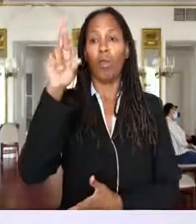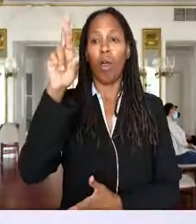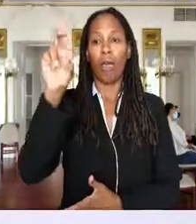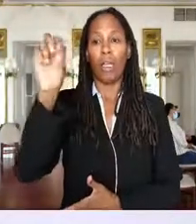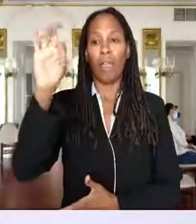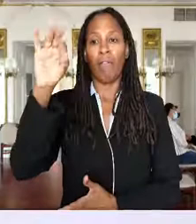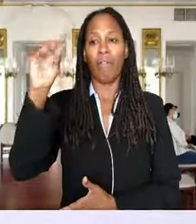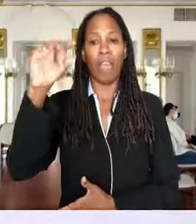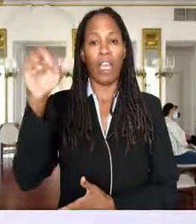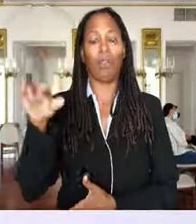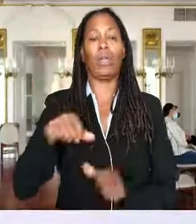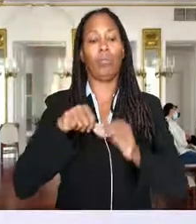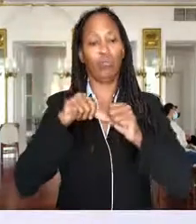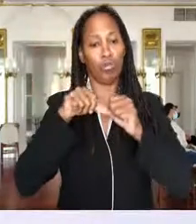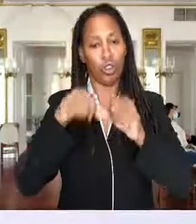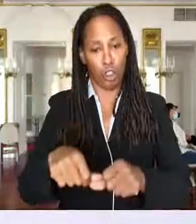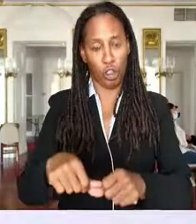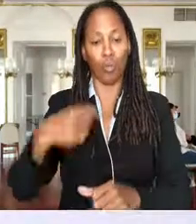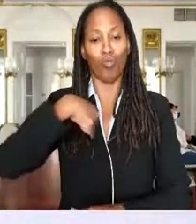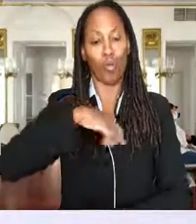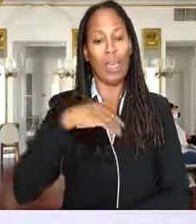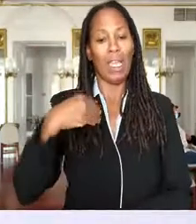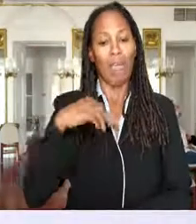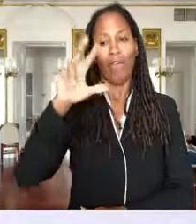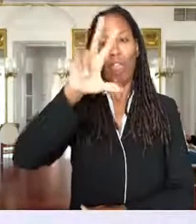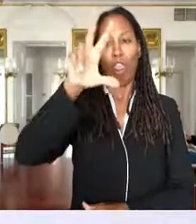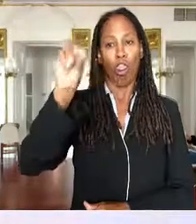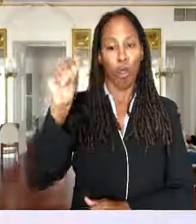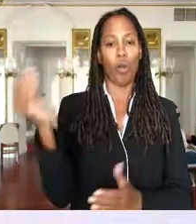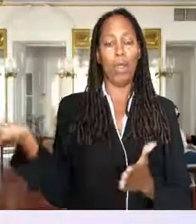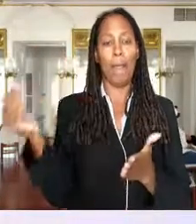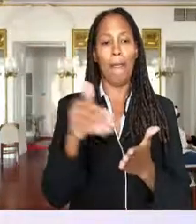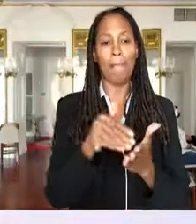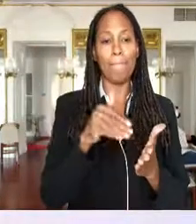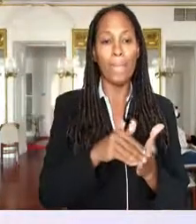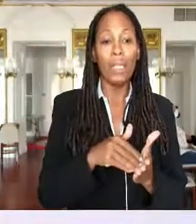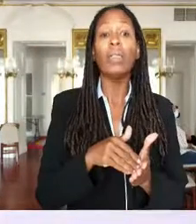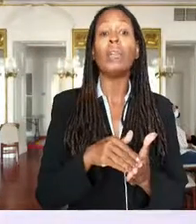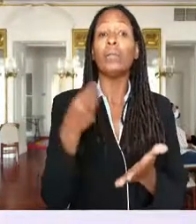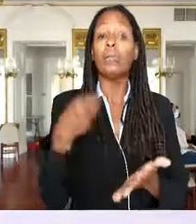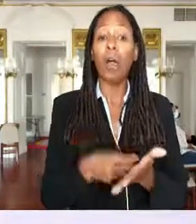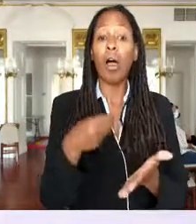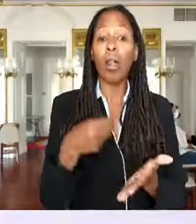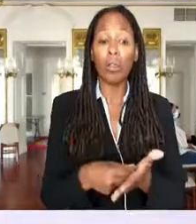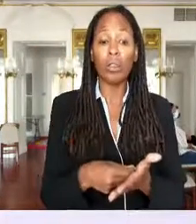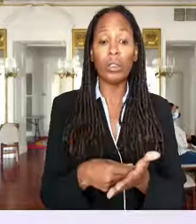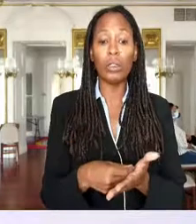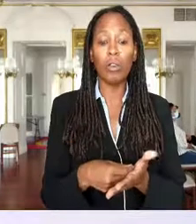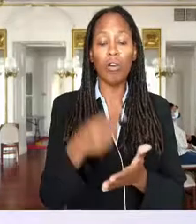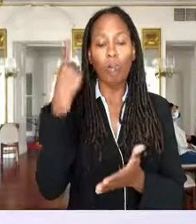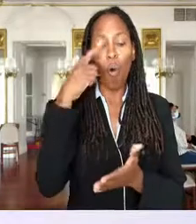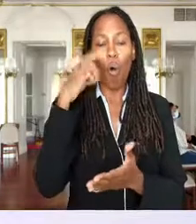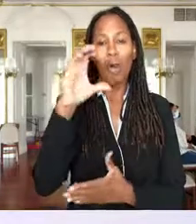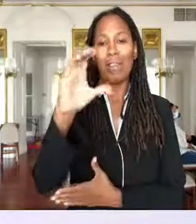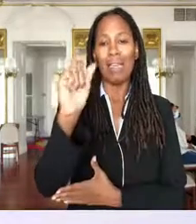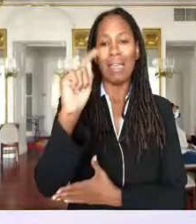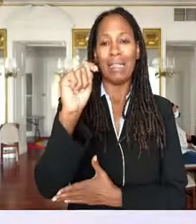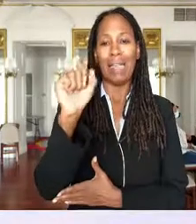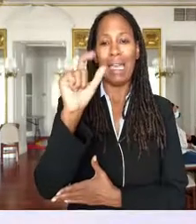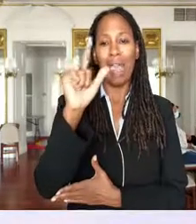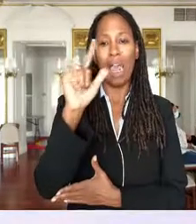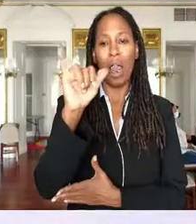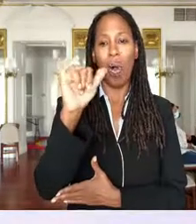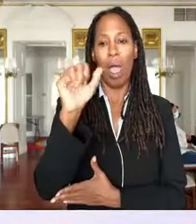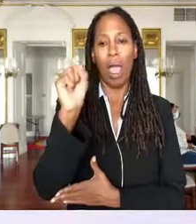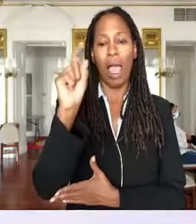over $30 million that we're guaranteeing to the Catalyst Fund, which will help new businesses do